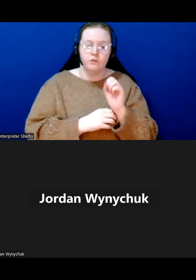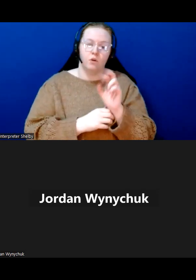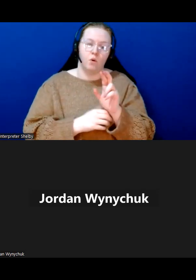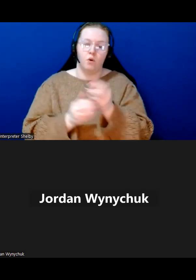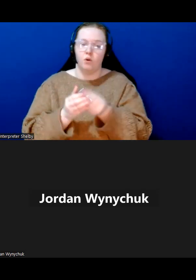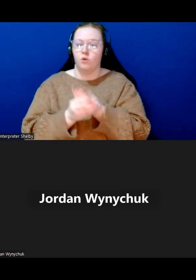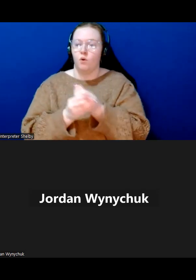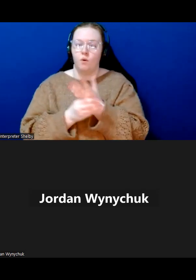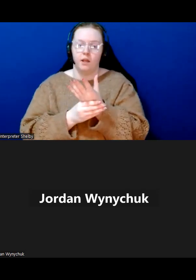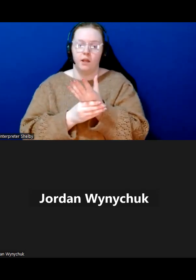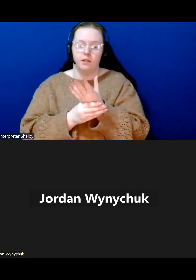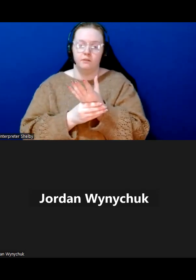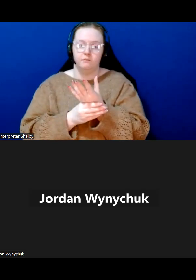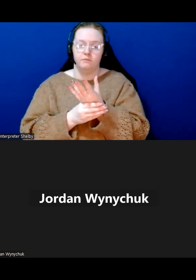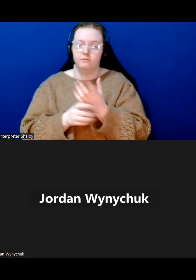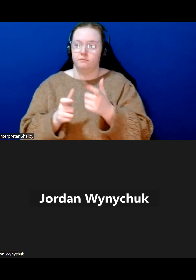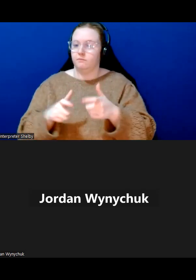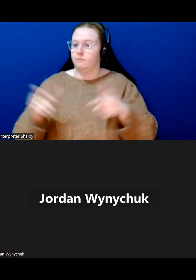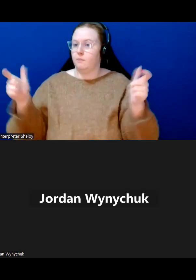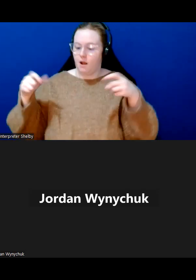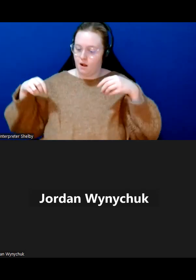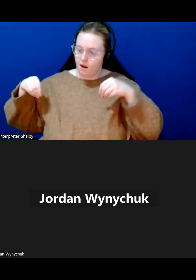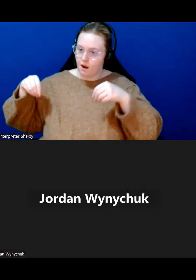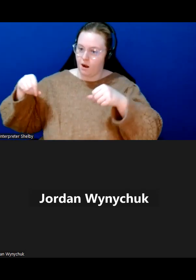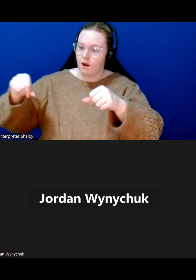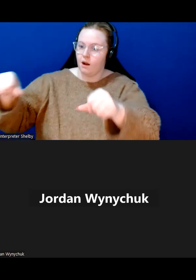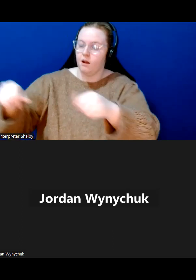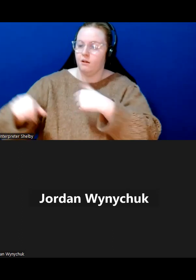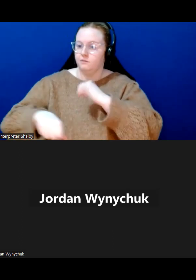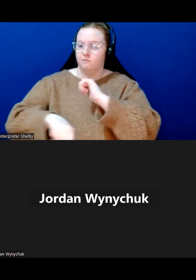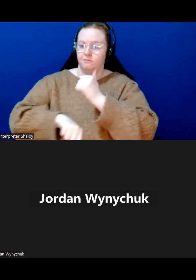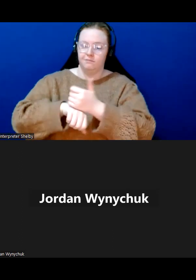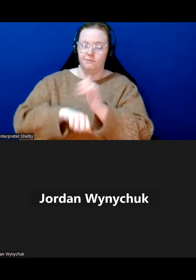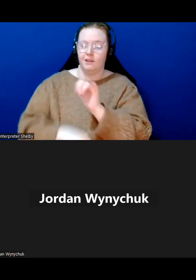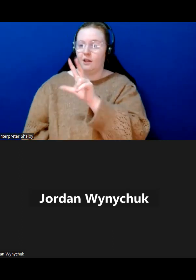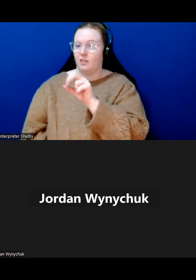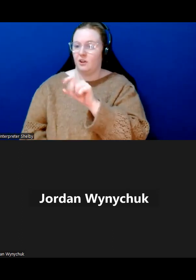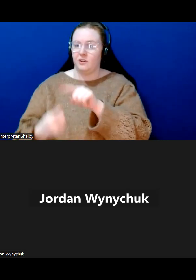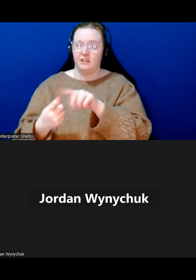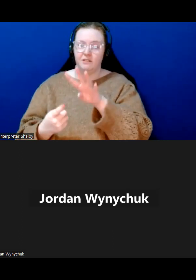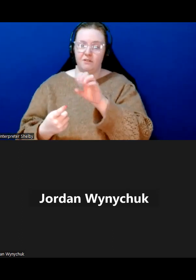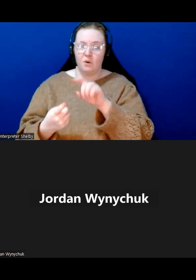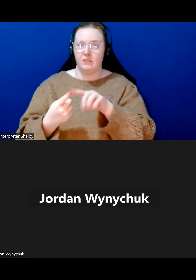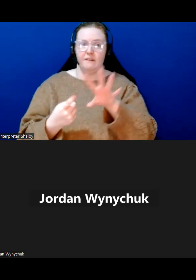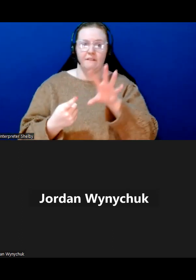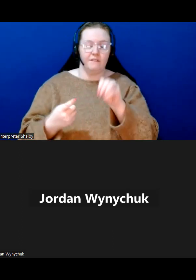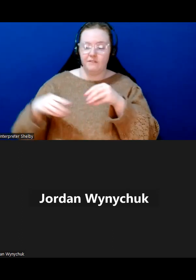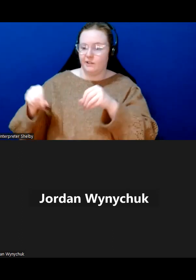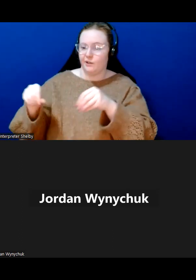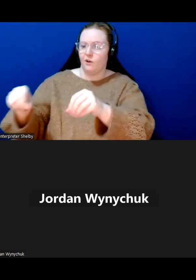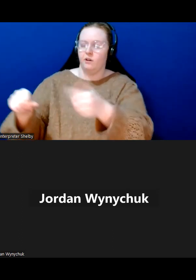growing large scale gardens. We've done setups with 30, 40, 50 gardens. We're here to help and